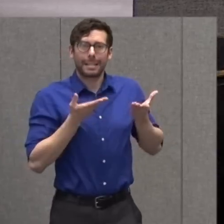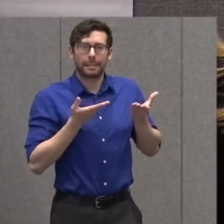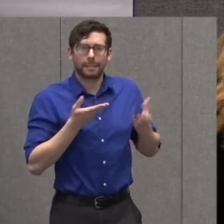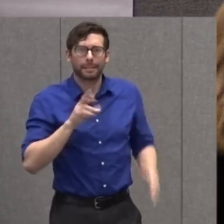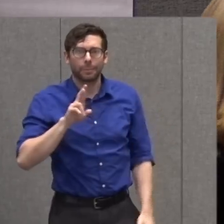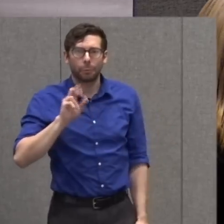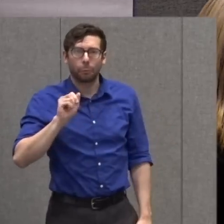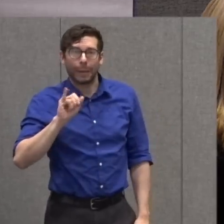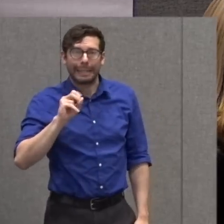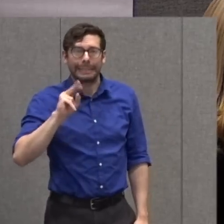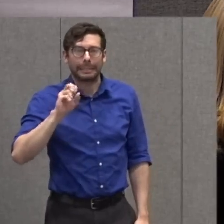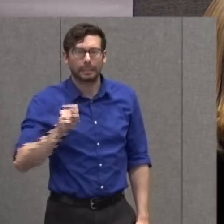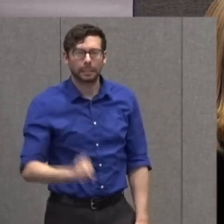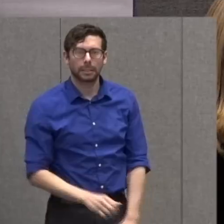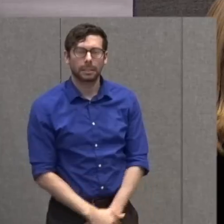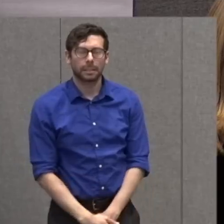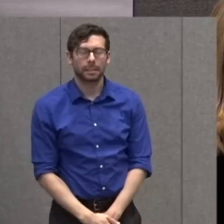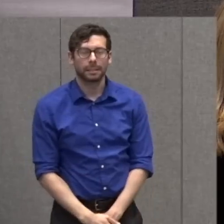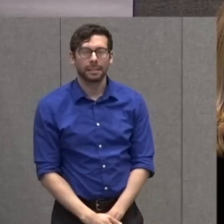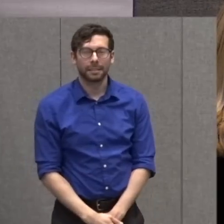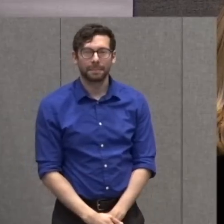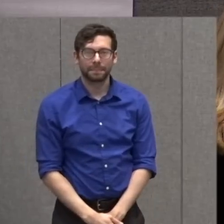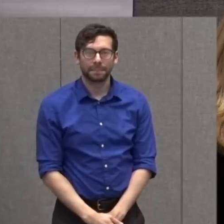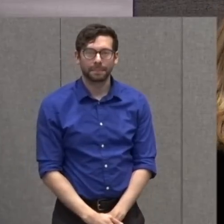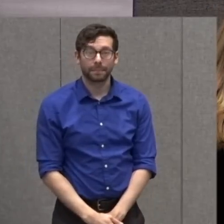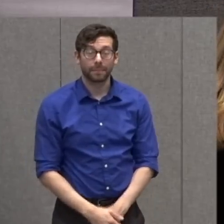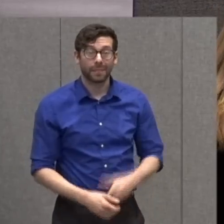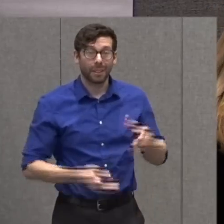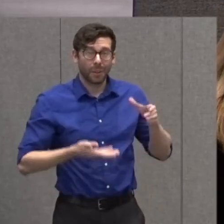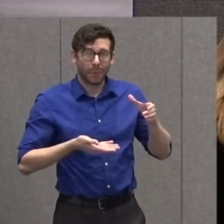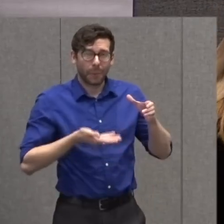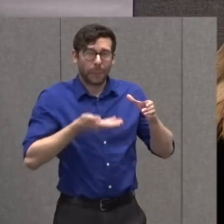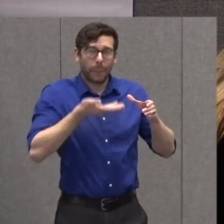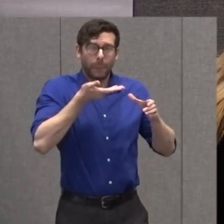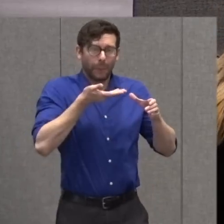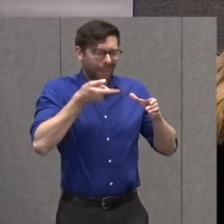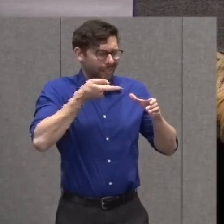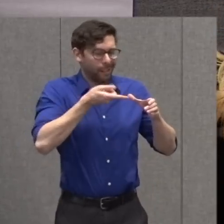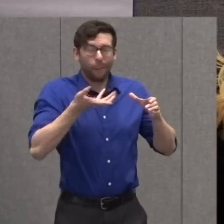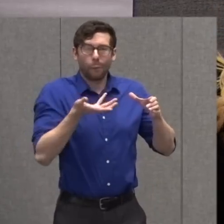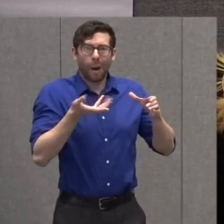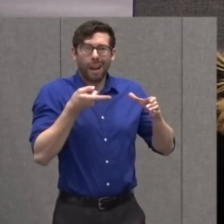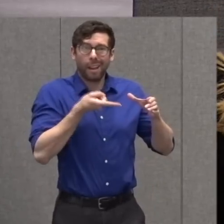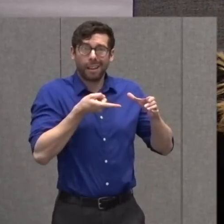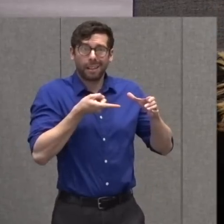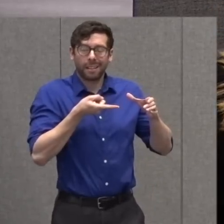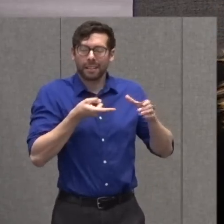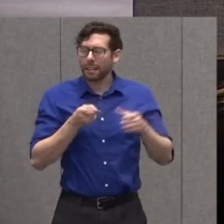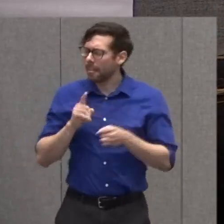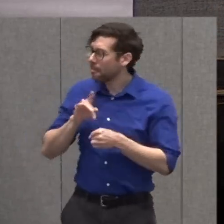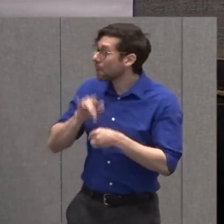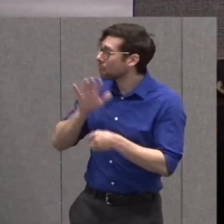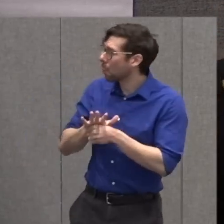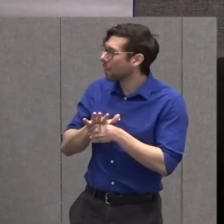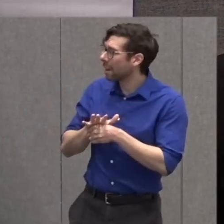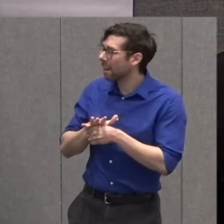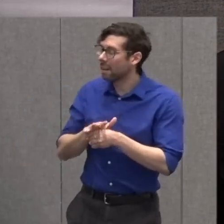Yeah, raising the raisins. The top of what? Of the soda, or the, Right, yeah. or so the we're this- liquid. yeah. Top of the